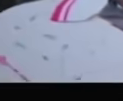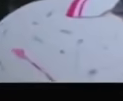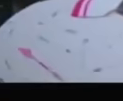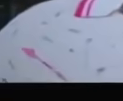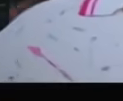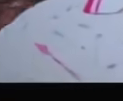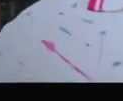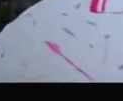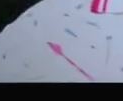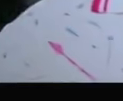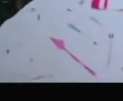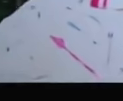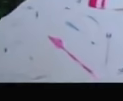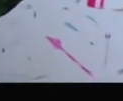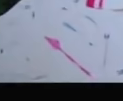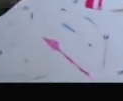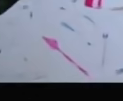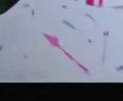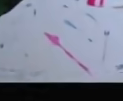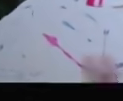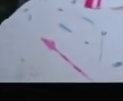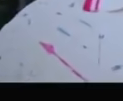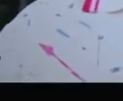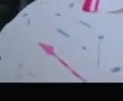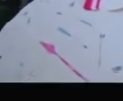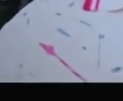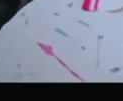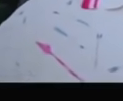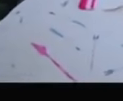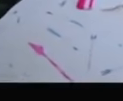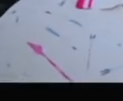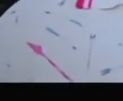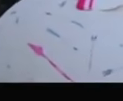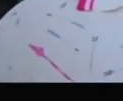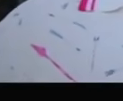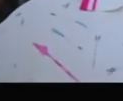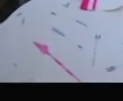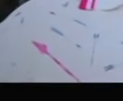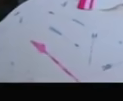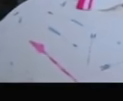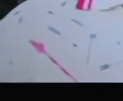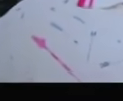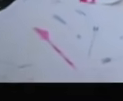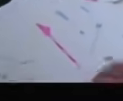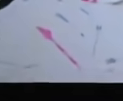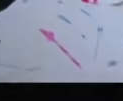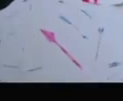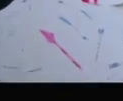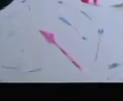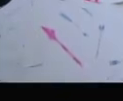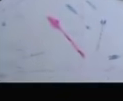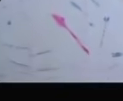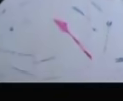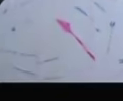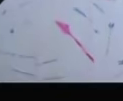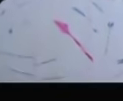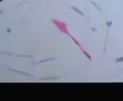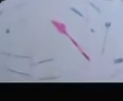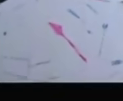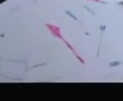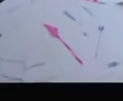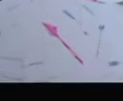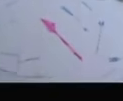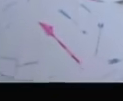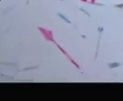Why, if we're taking the vaccination, we still have to wear masks? And what is the real purpose of the vaccine?